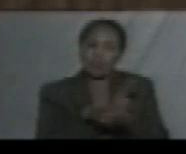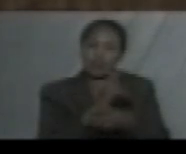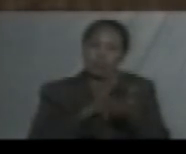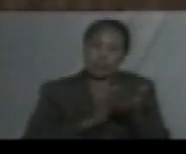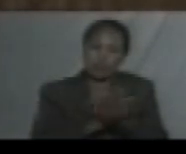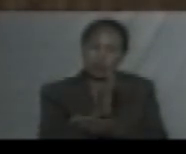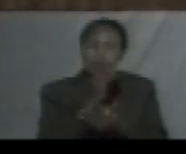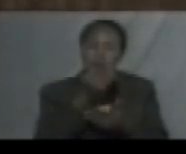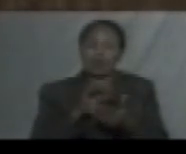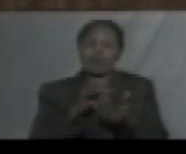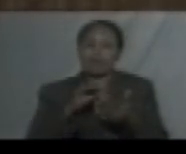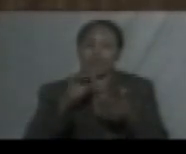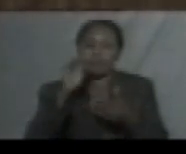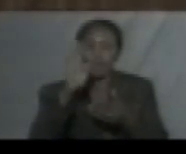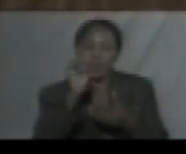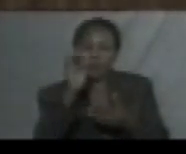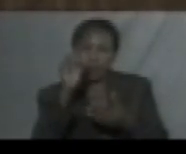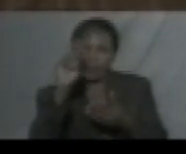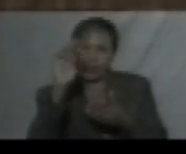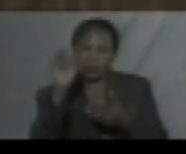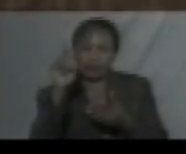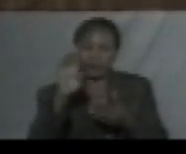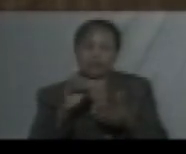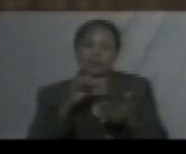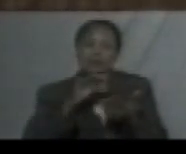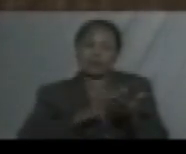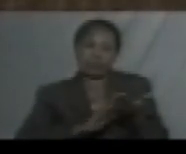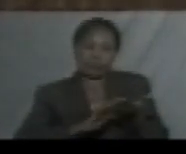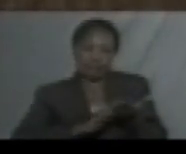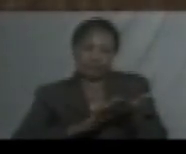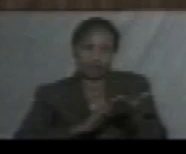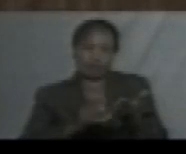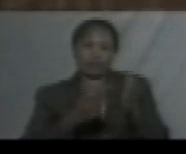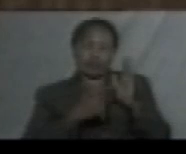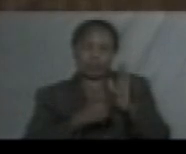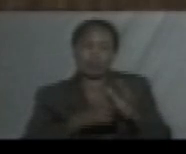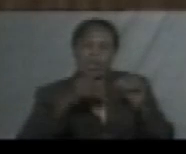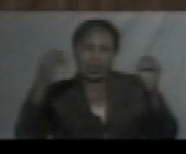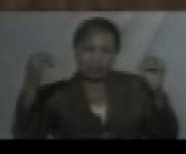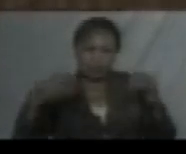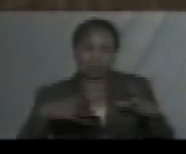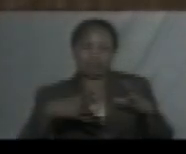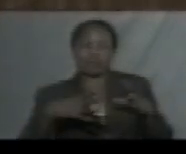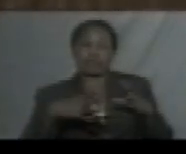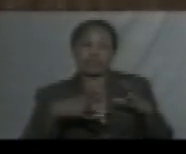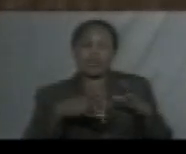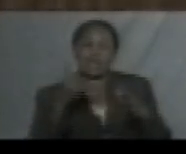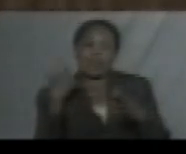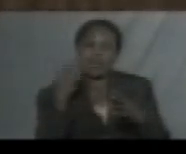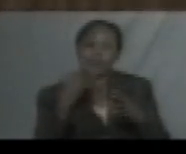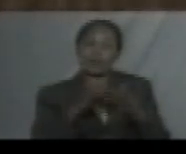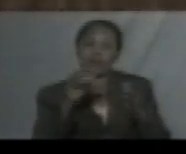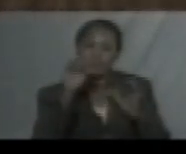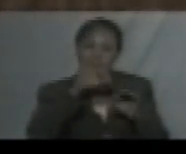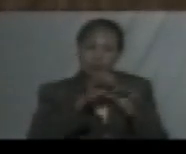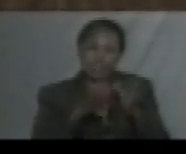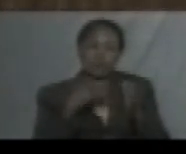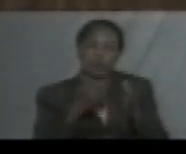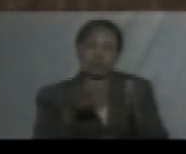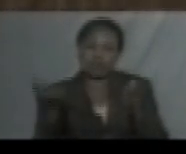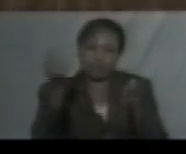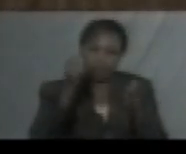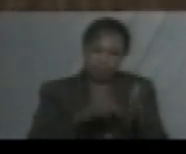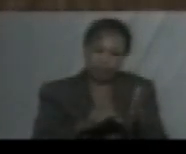biometric fingerprint technology, to provide an effective means of reconciling the number of voters checked in